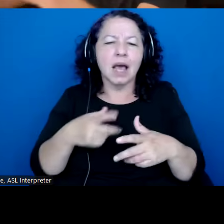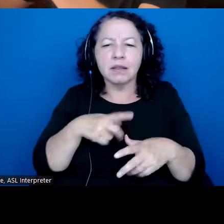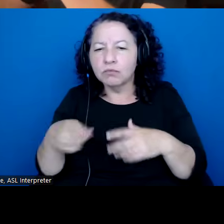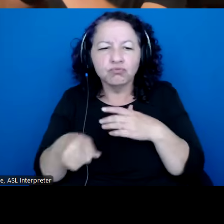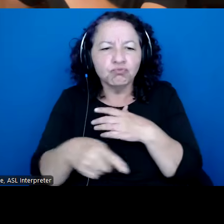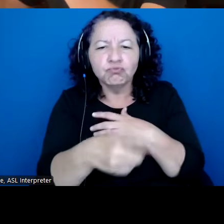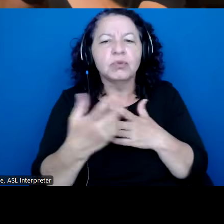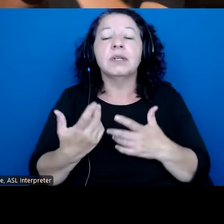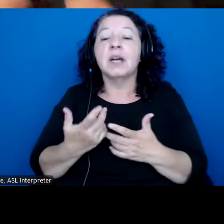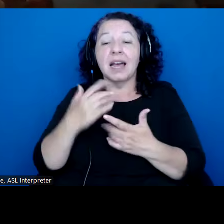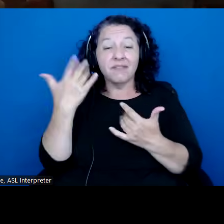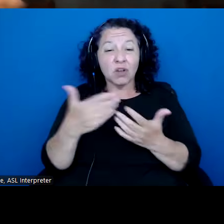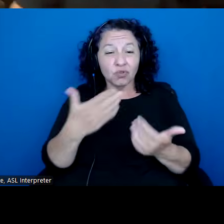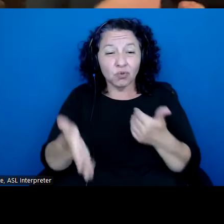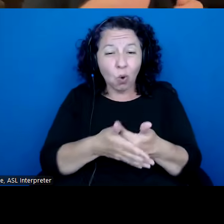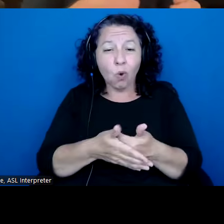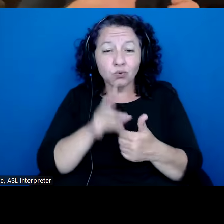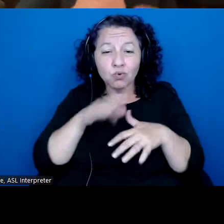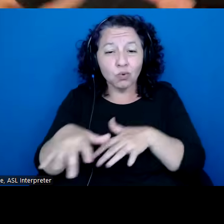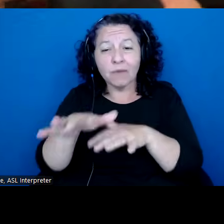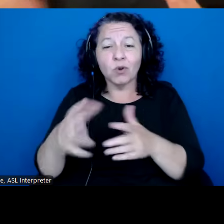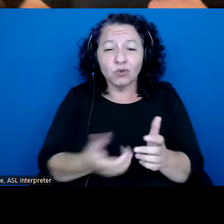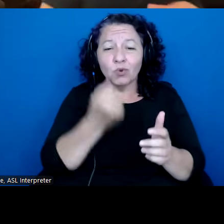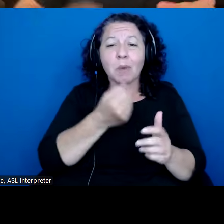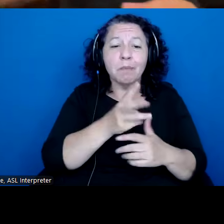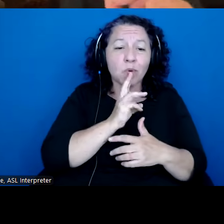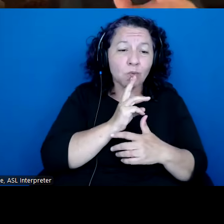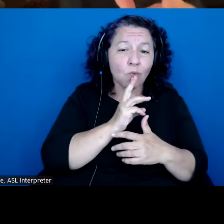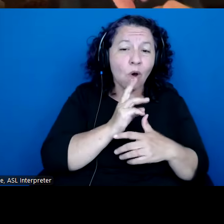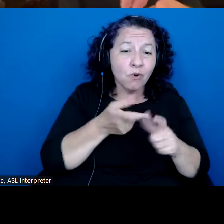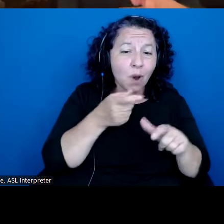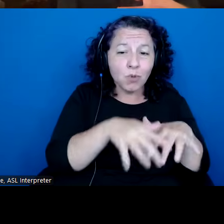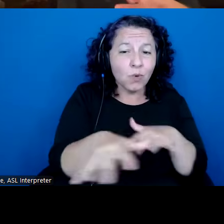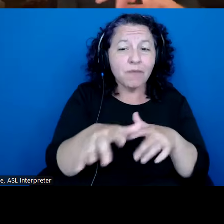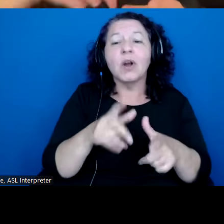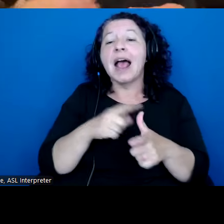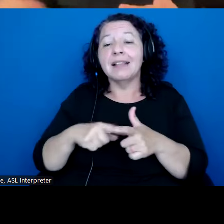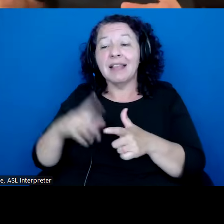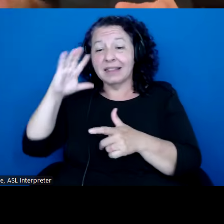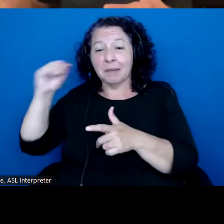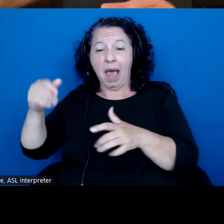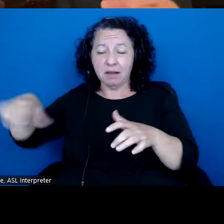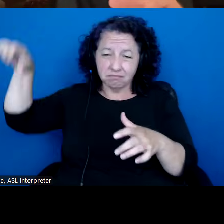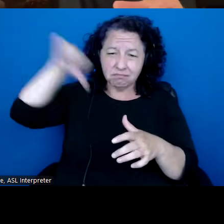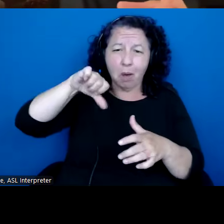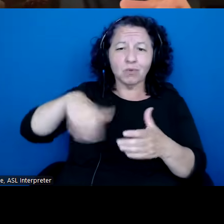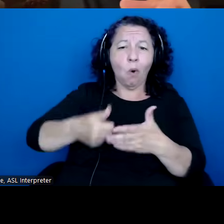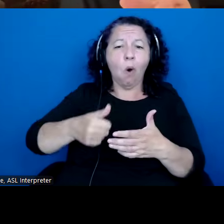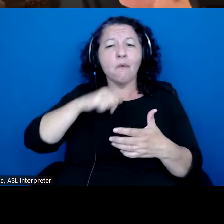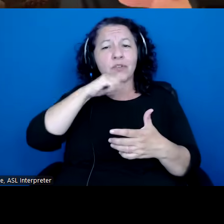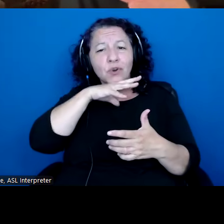up down by the river where they scoop up some river water. And then this guy dumps all of the dirt down in there. He takes another little flask out and dribbles some